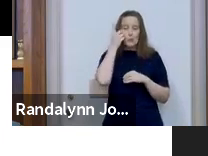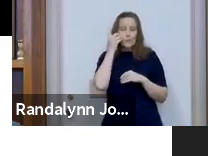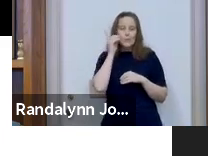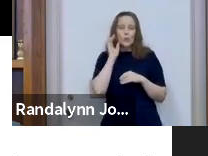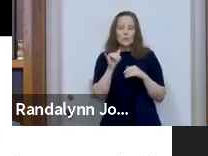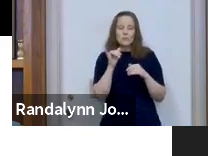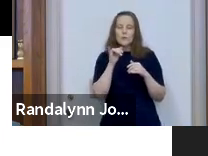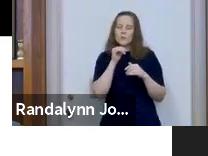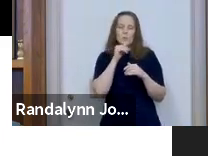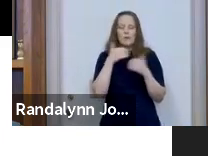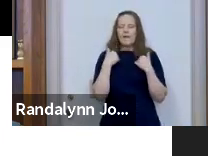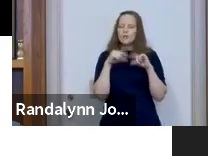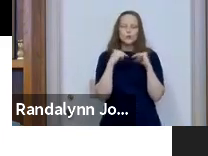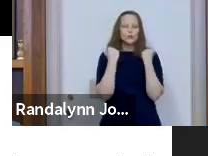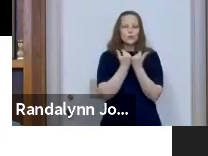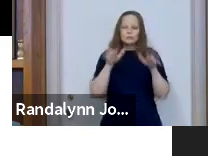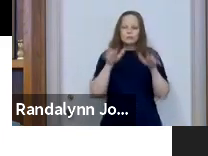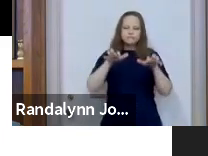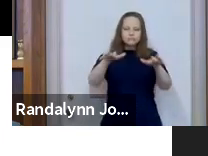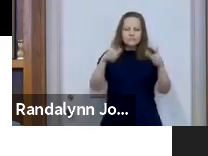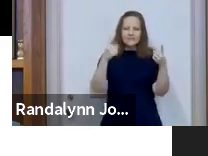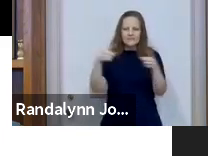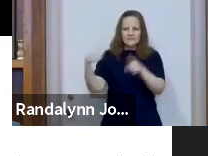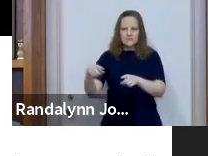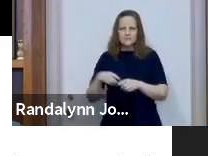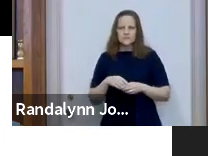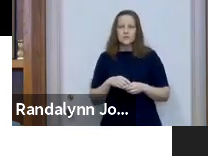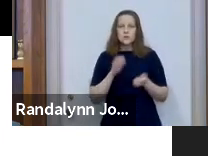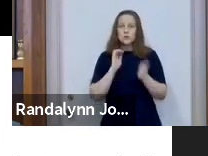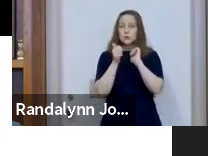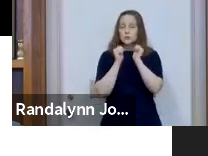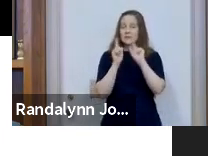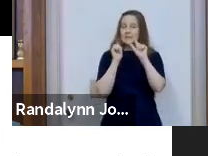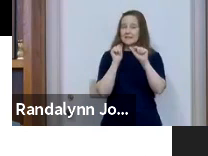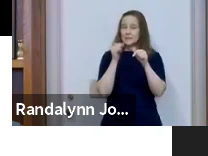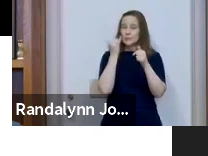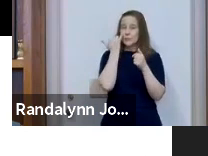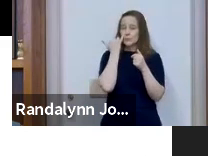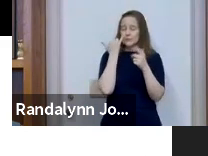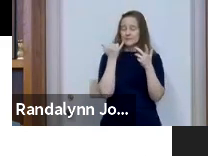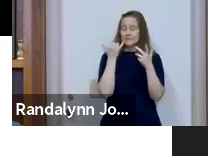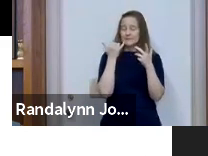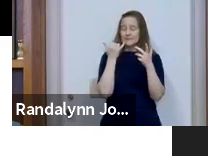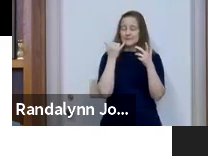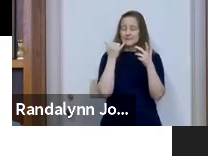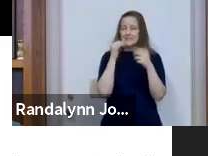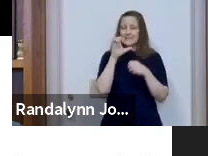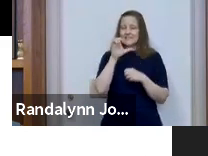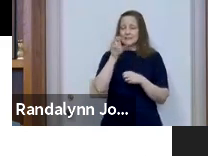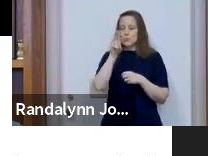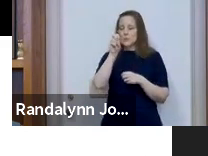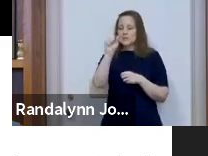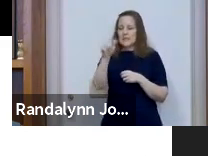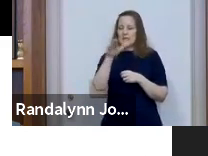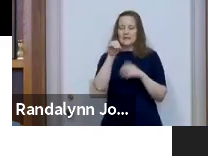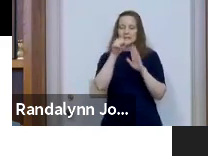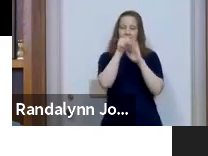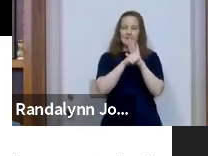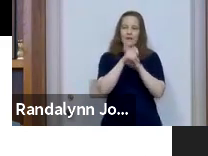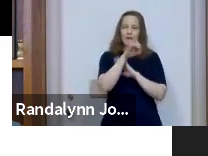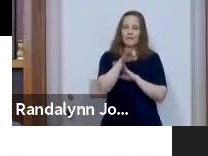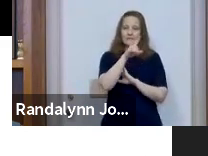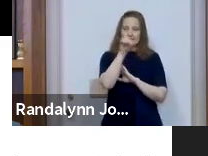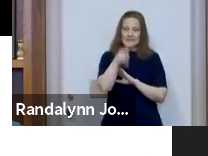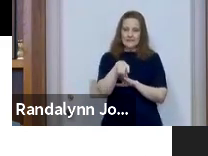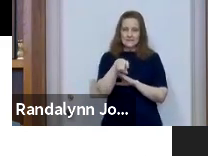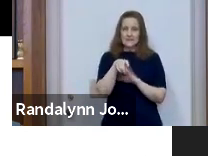holding group events or mass events. Sports attendance is going to depend on guidance provided by the CUSA and the state of Texas. And